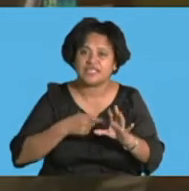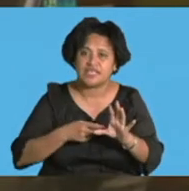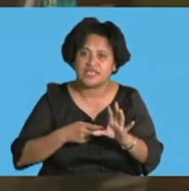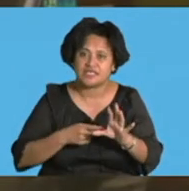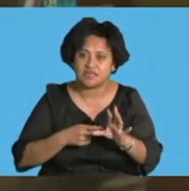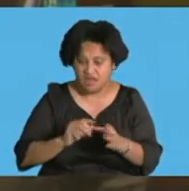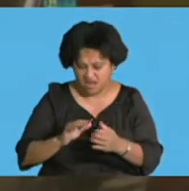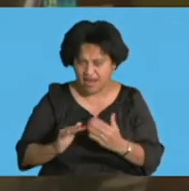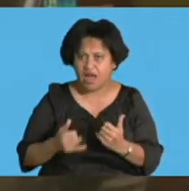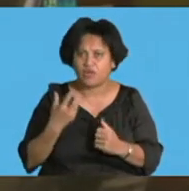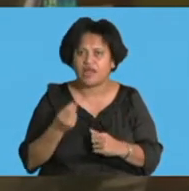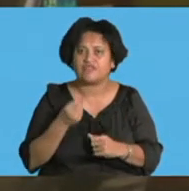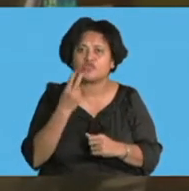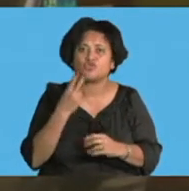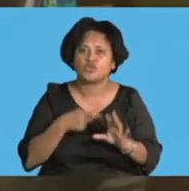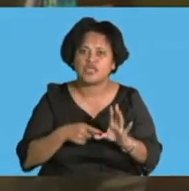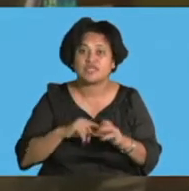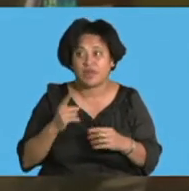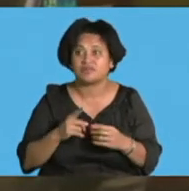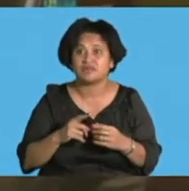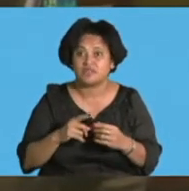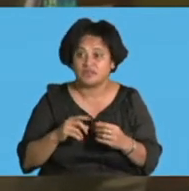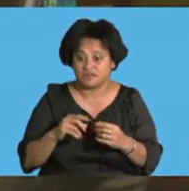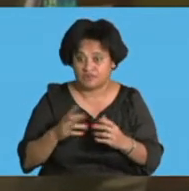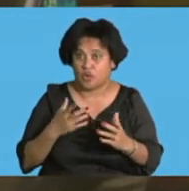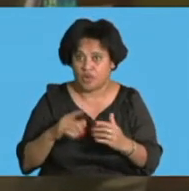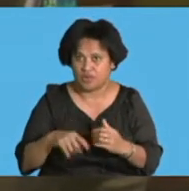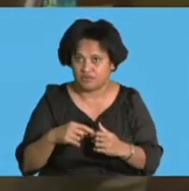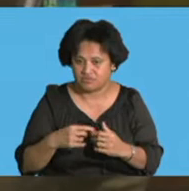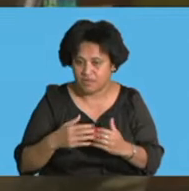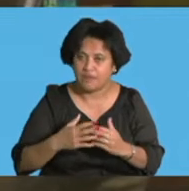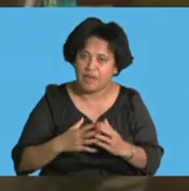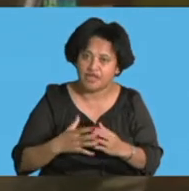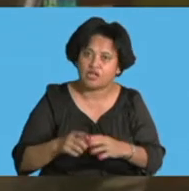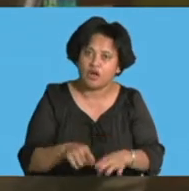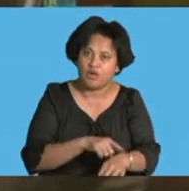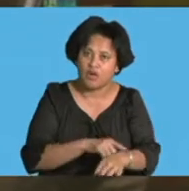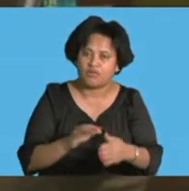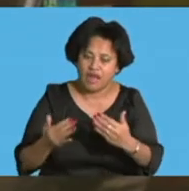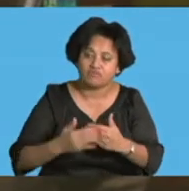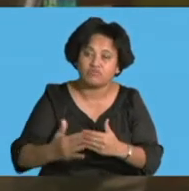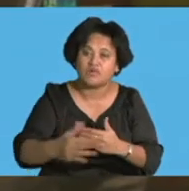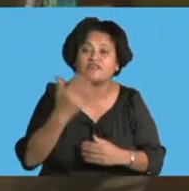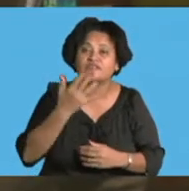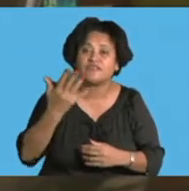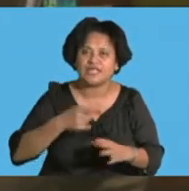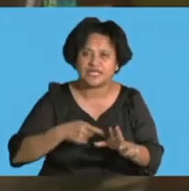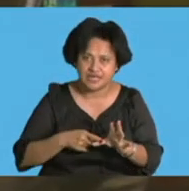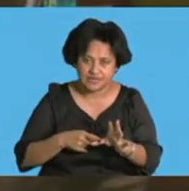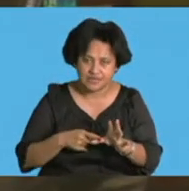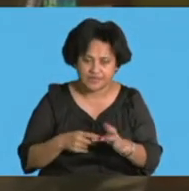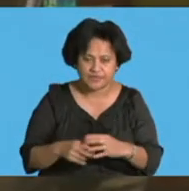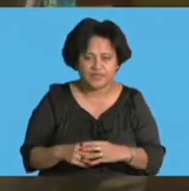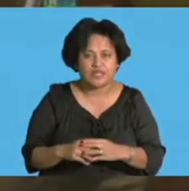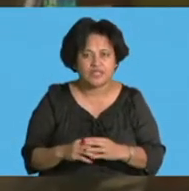years. This will provide the security desired by vessel operators to venture into purchasing of new vessels, resulting